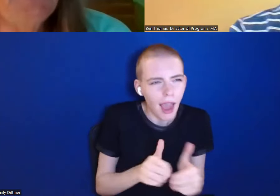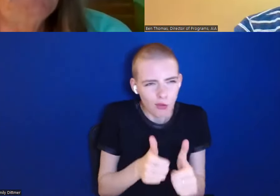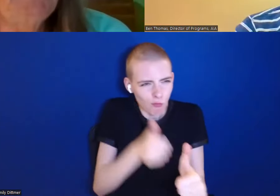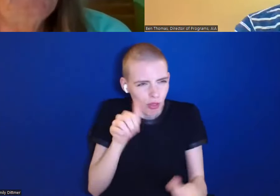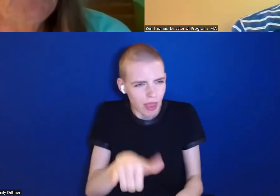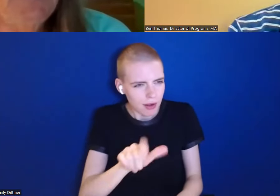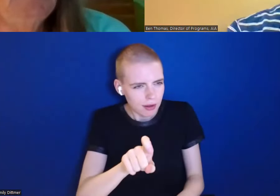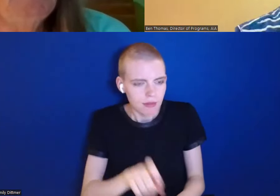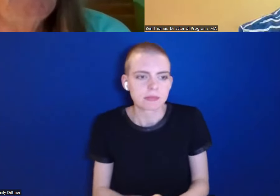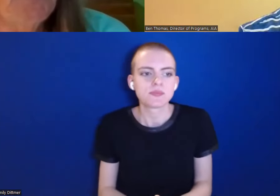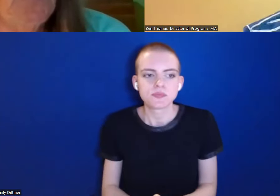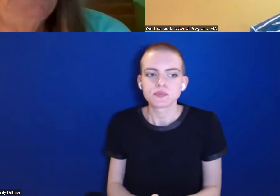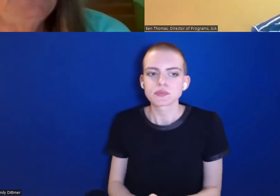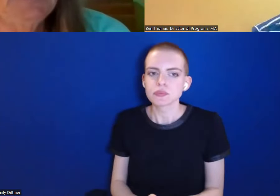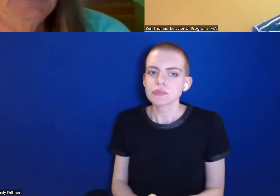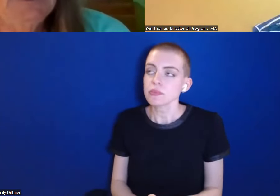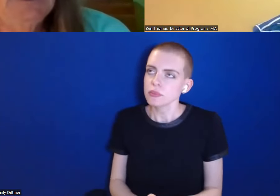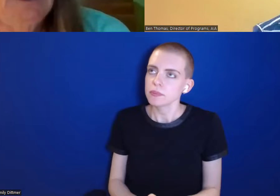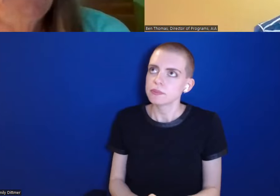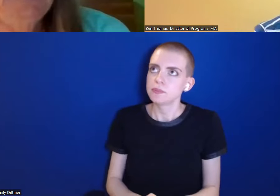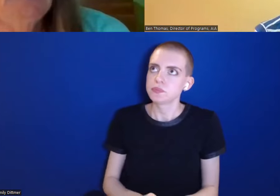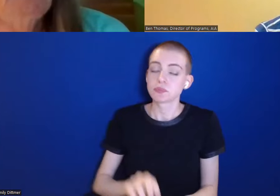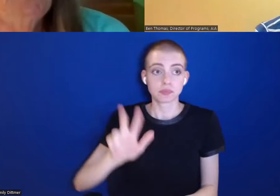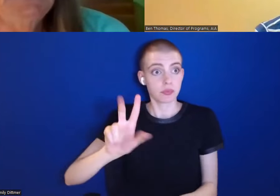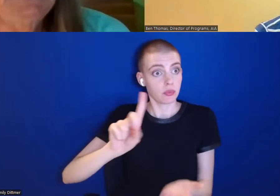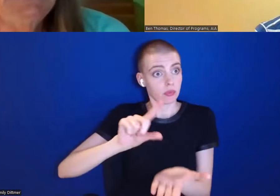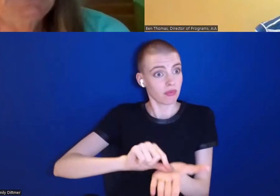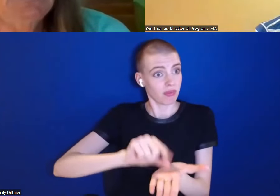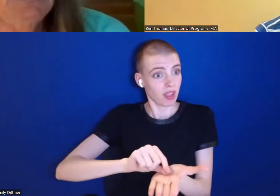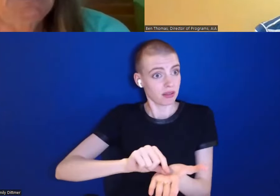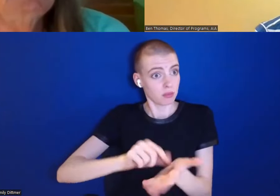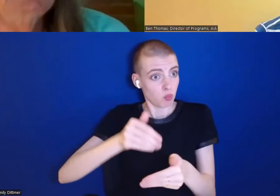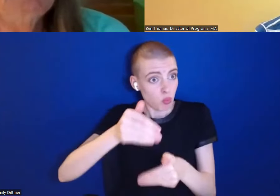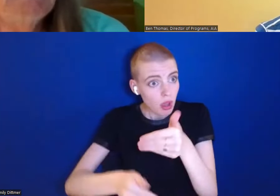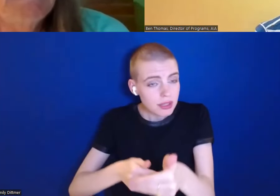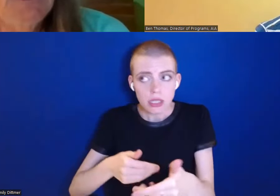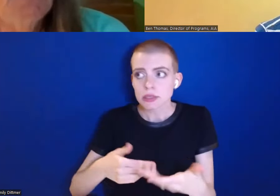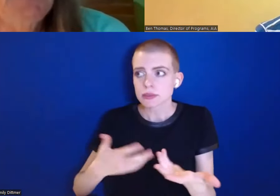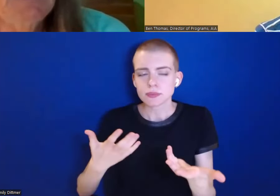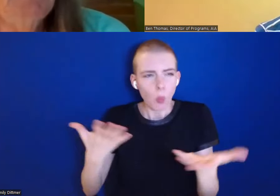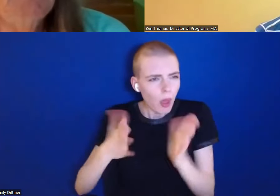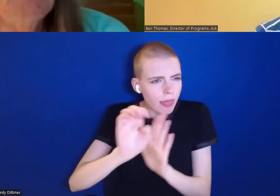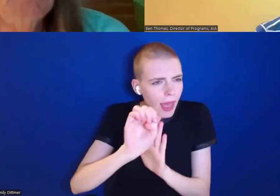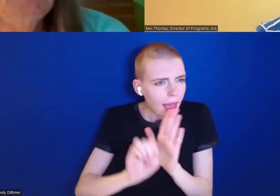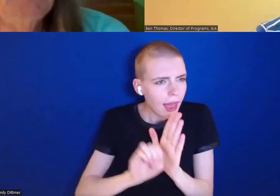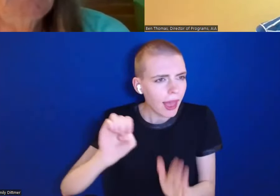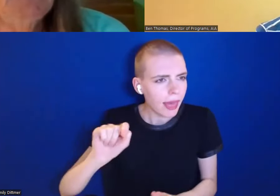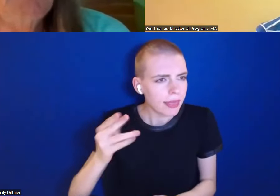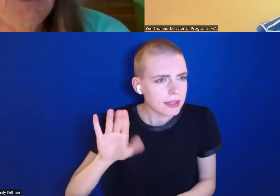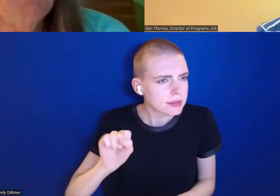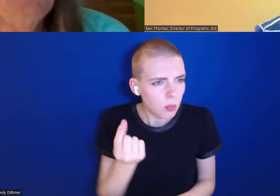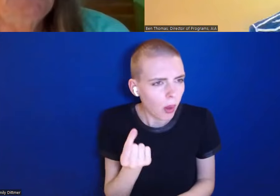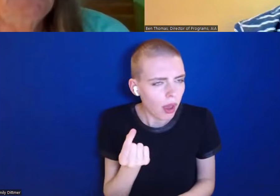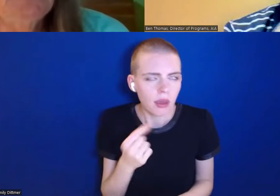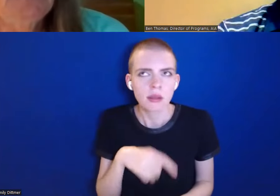The ethics of 3D printing, I think, are really come